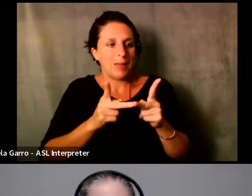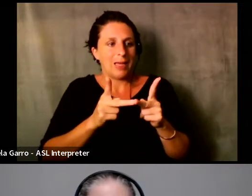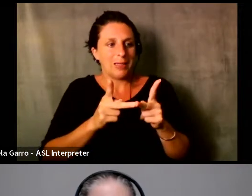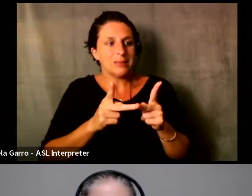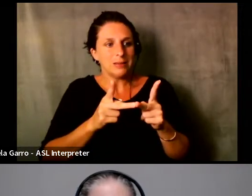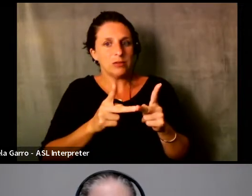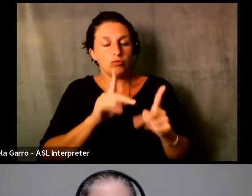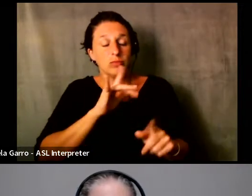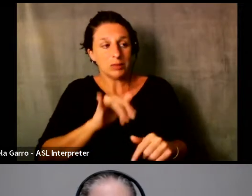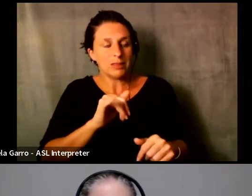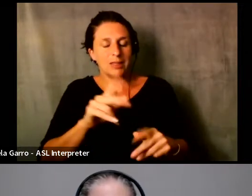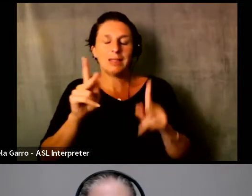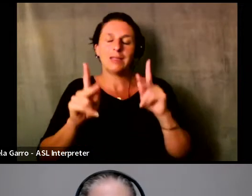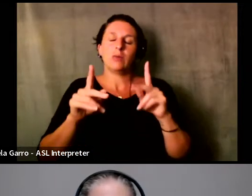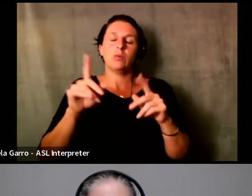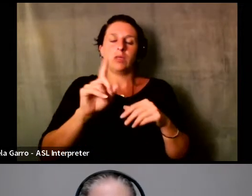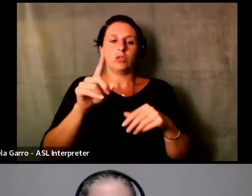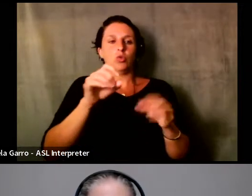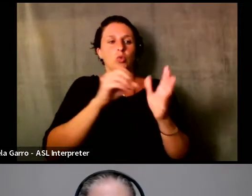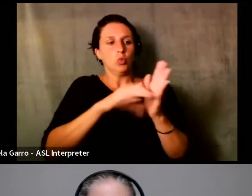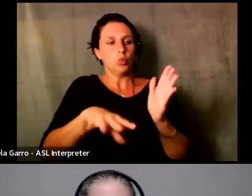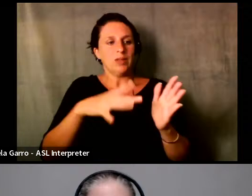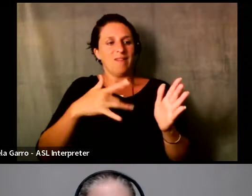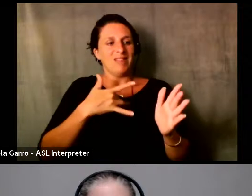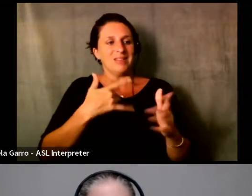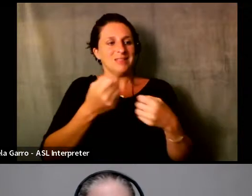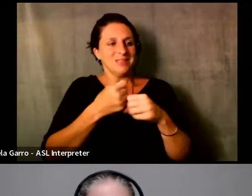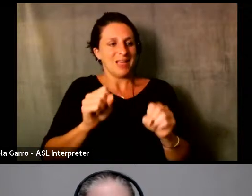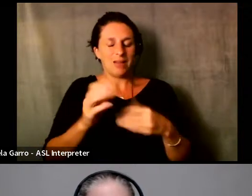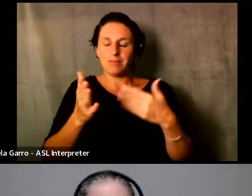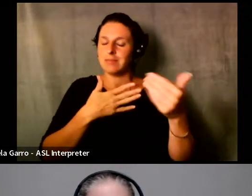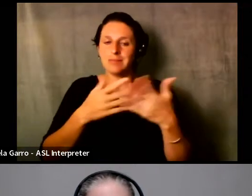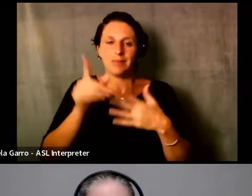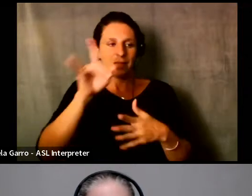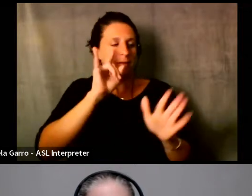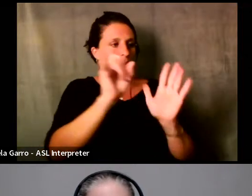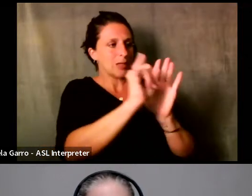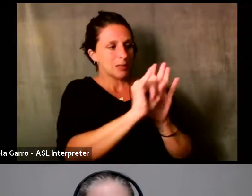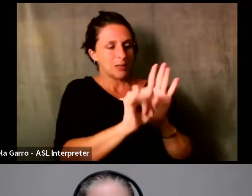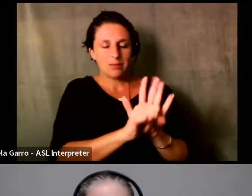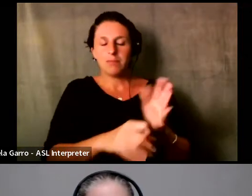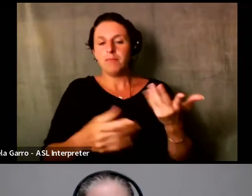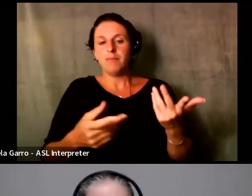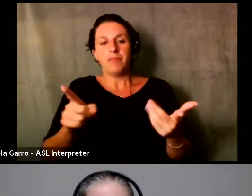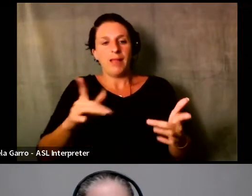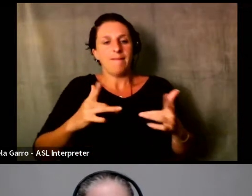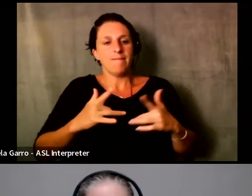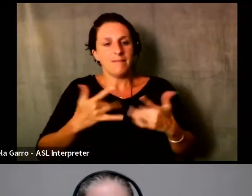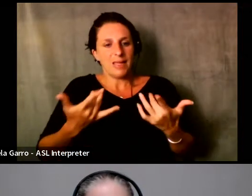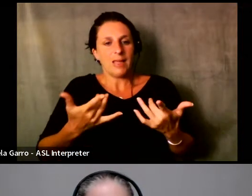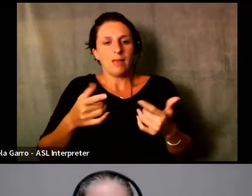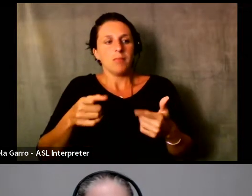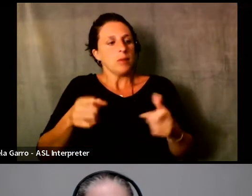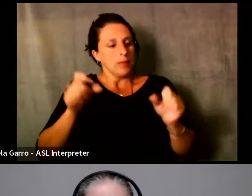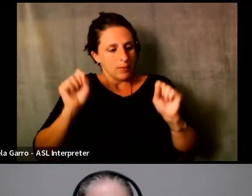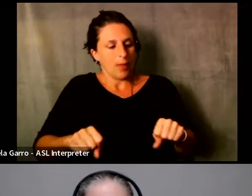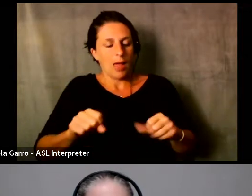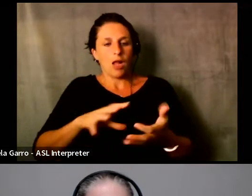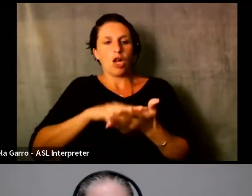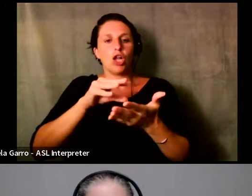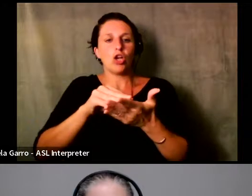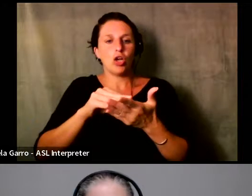where students feel safe, and that no matter their identity, that they feel that they can learn, because they